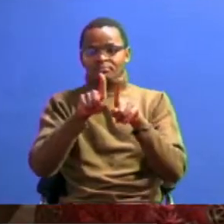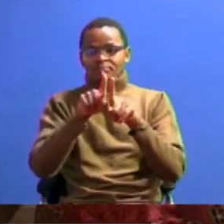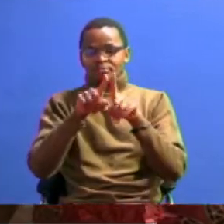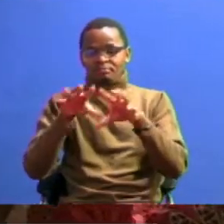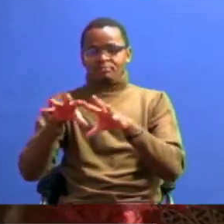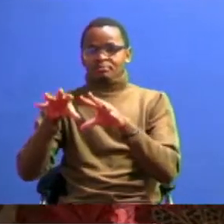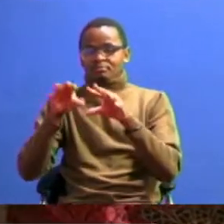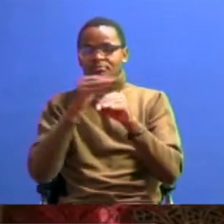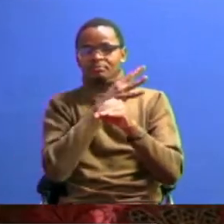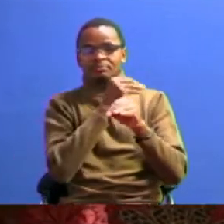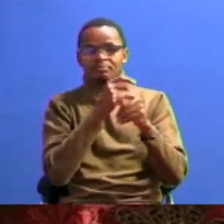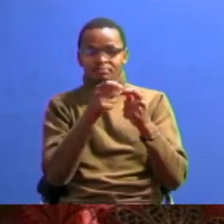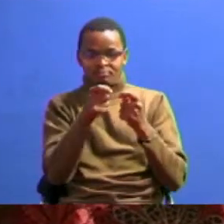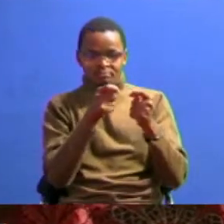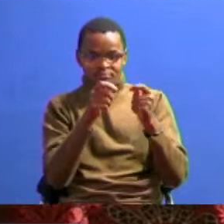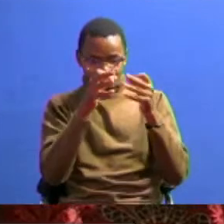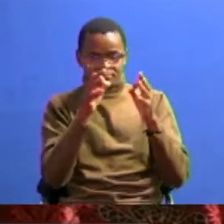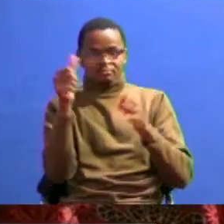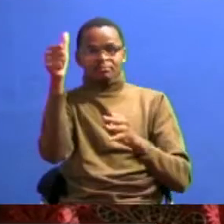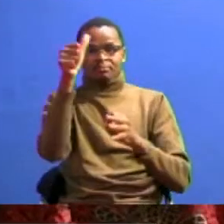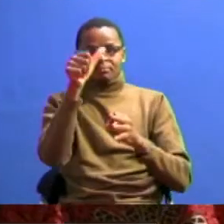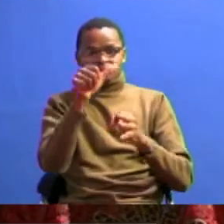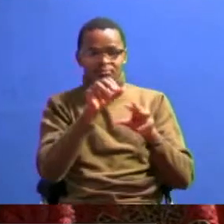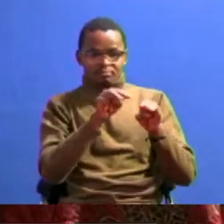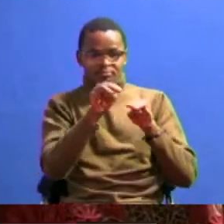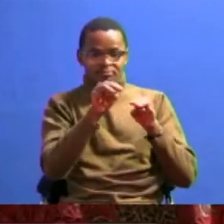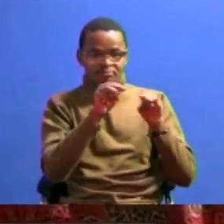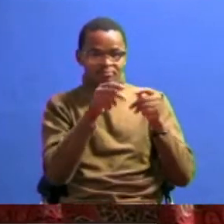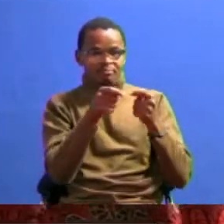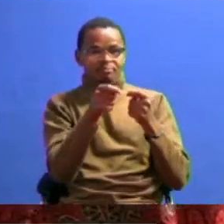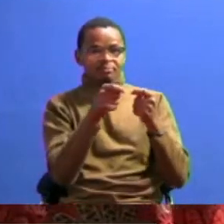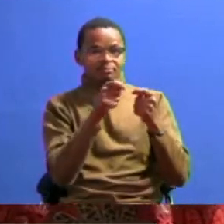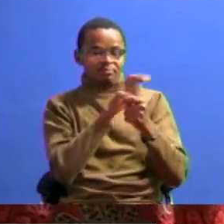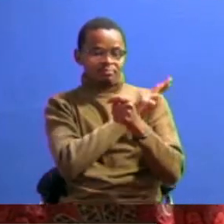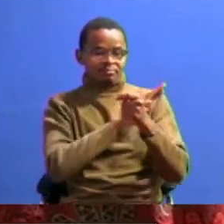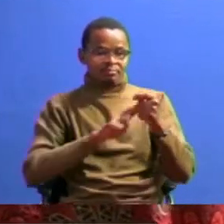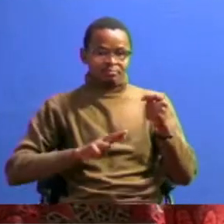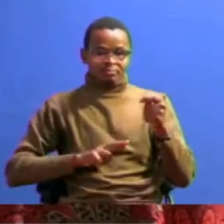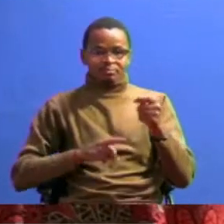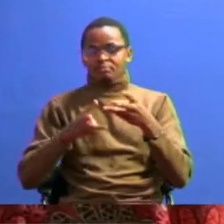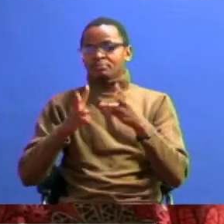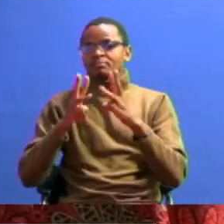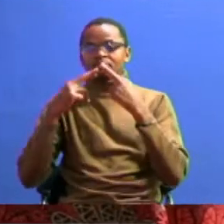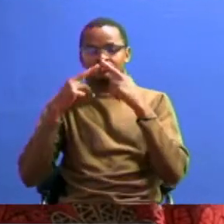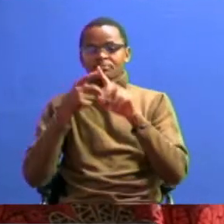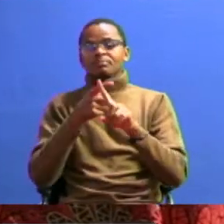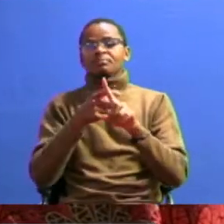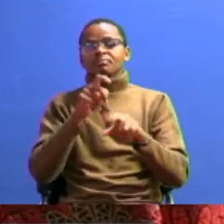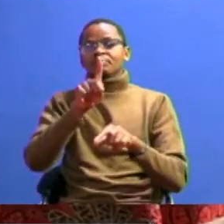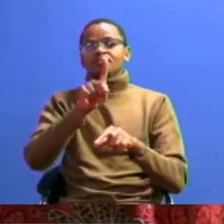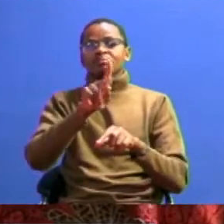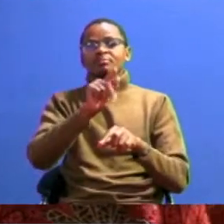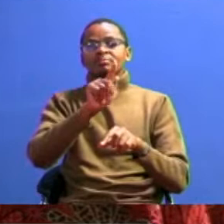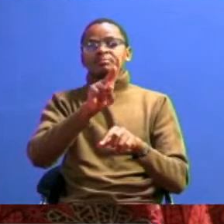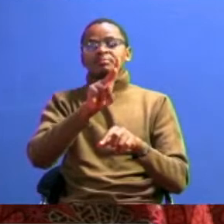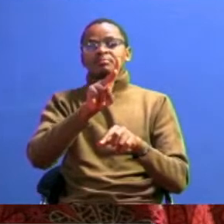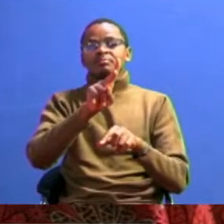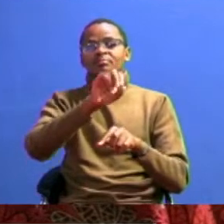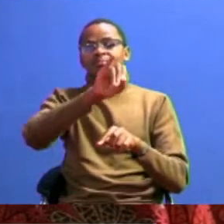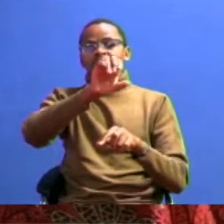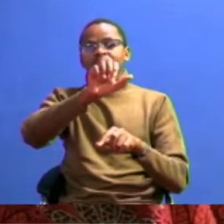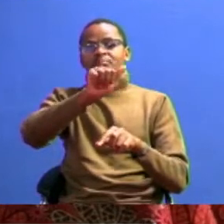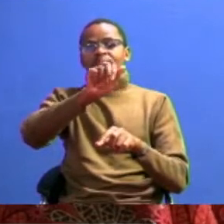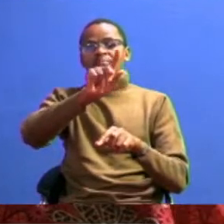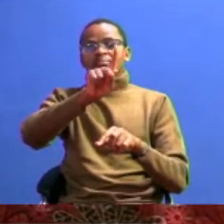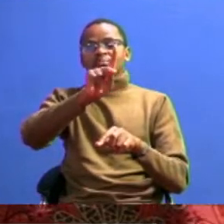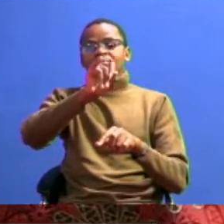taken and regulations, if any, to manage and control religious entities. Reporting for KUTV, I'm Jackie